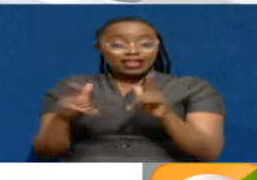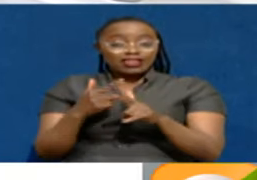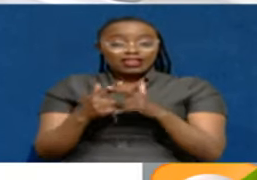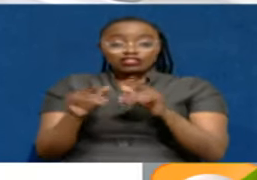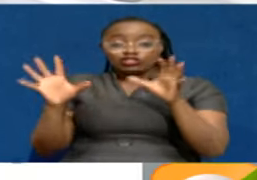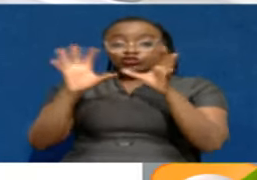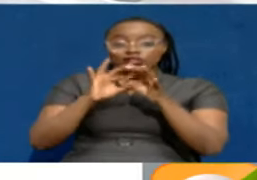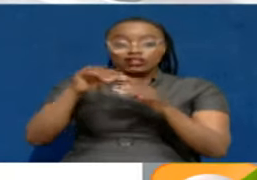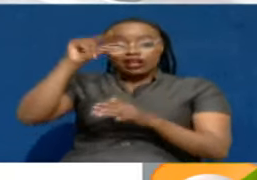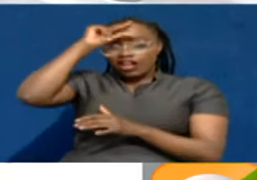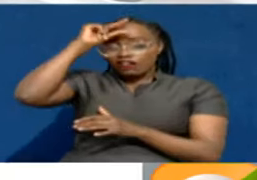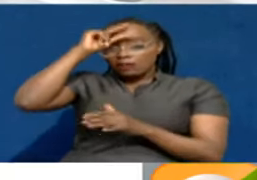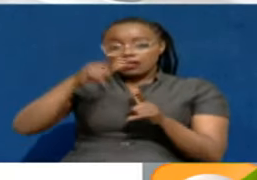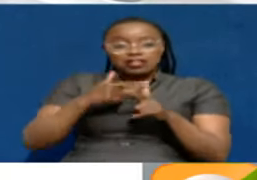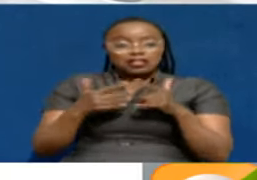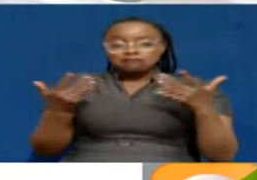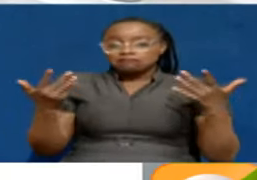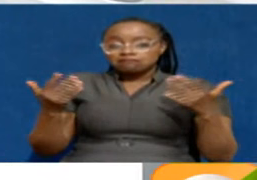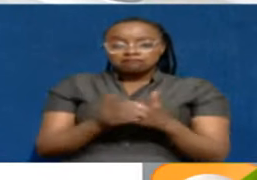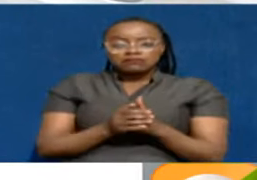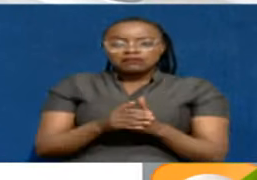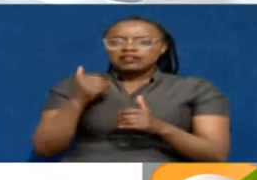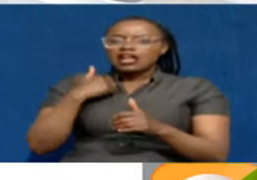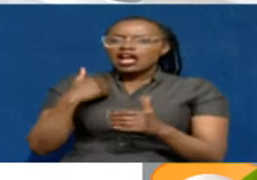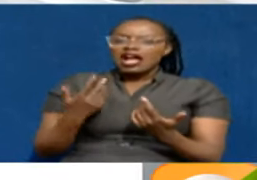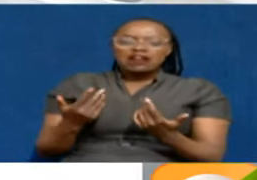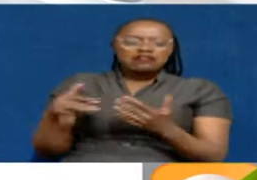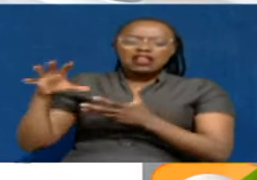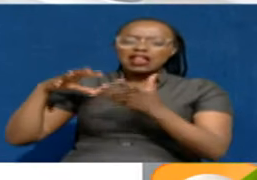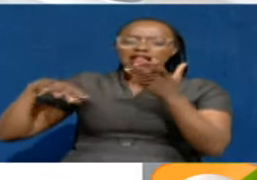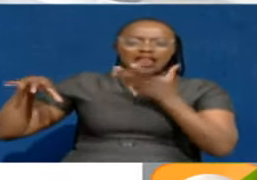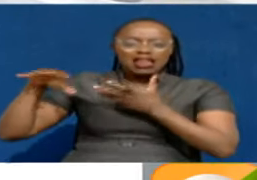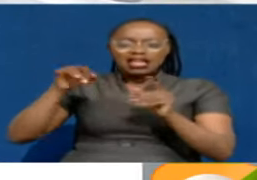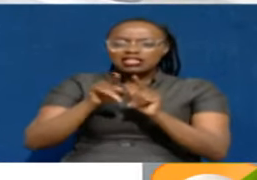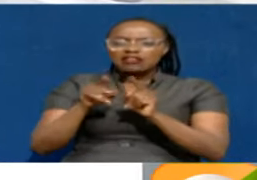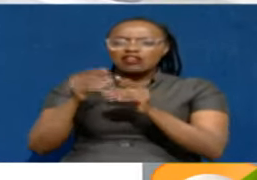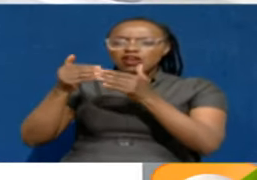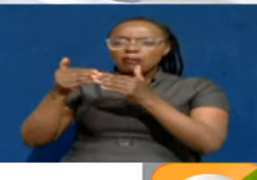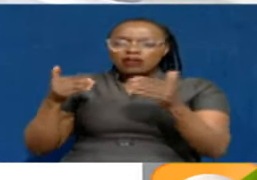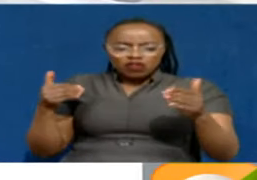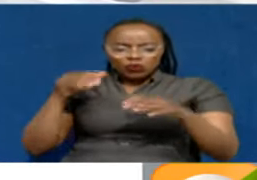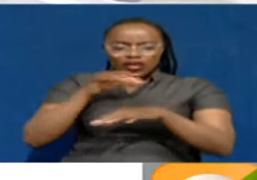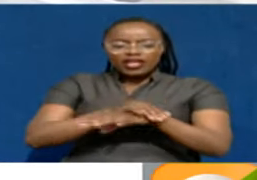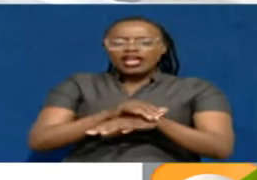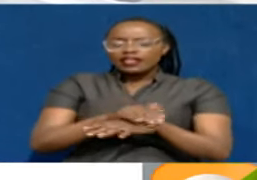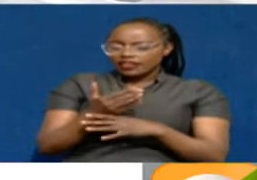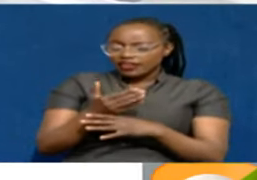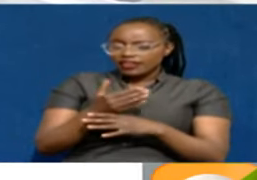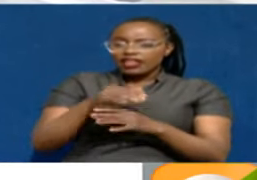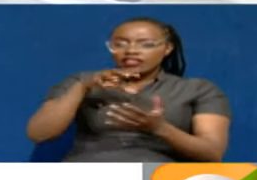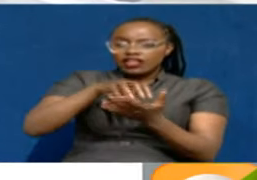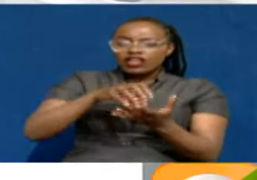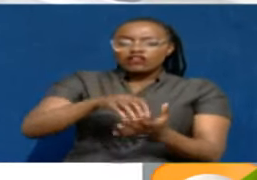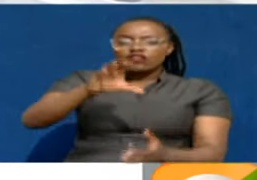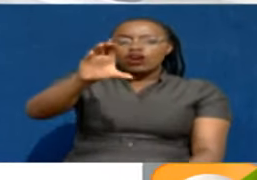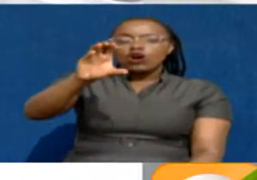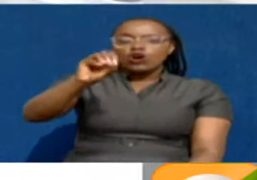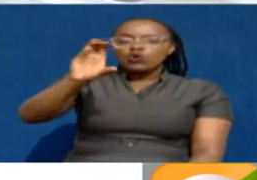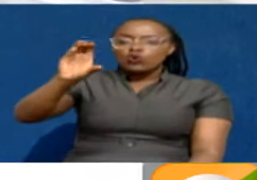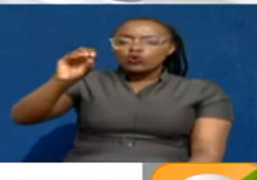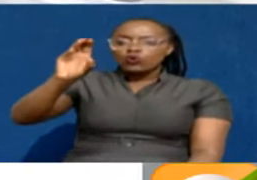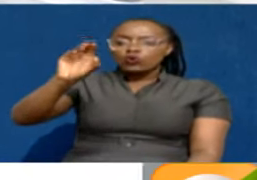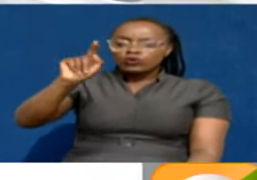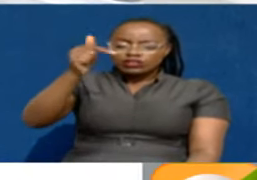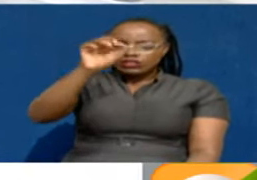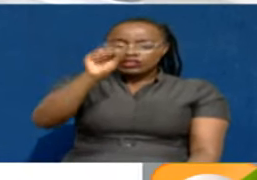into government, you know, he's clouded by controversy. Even before we get to the case of the Guptas, Zuma's had quite a